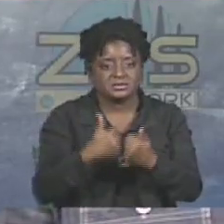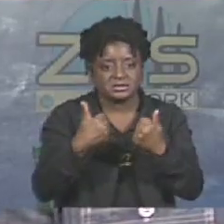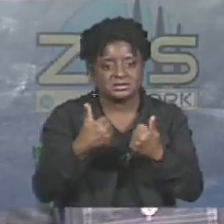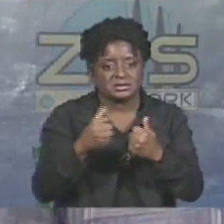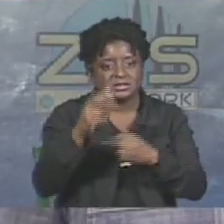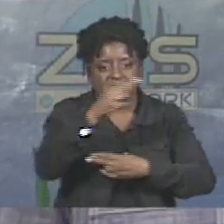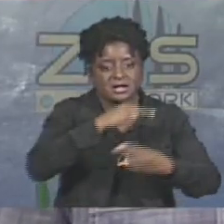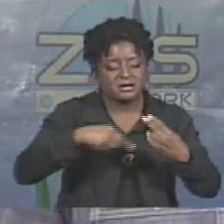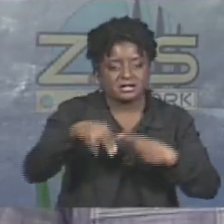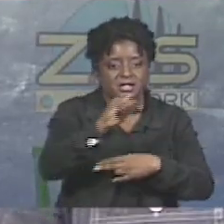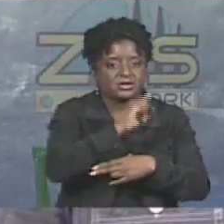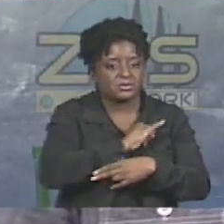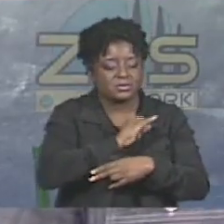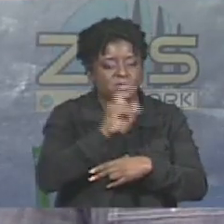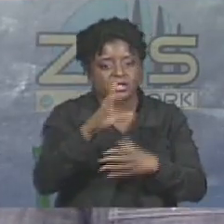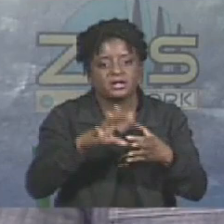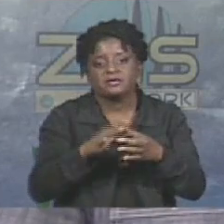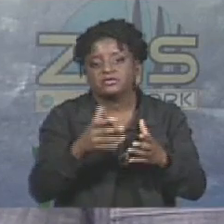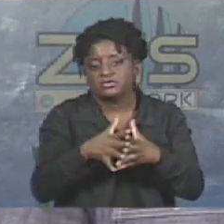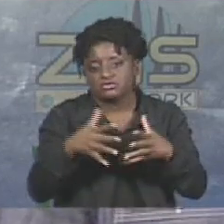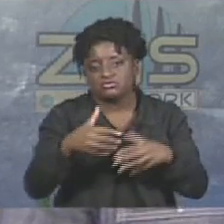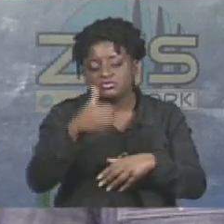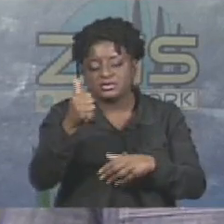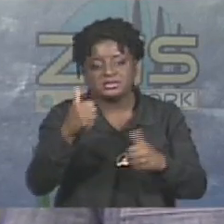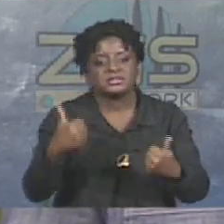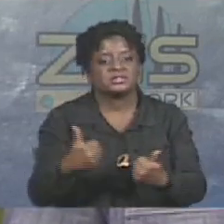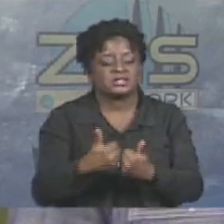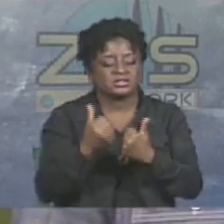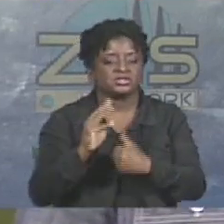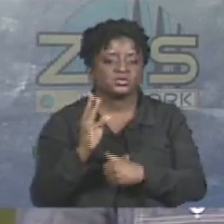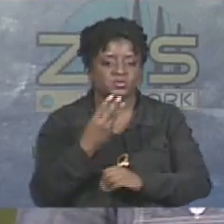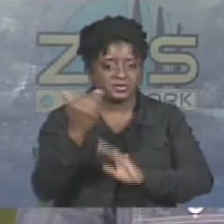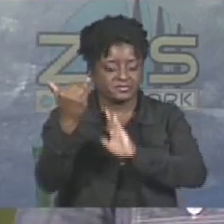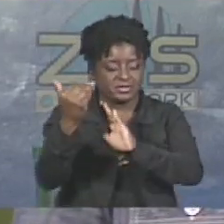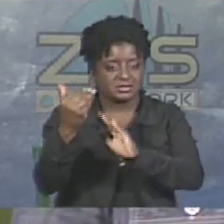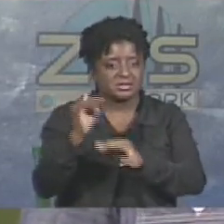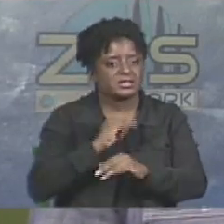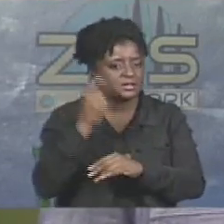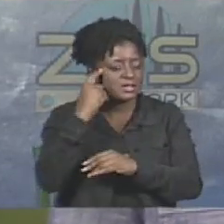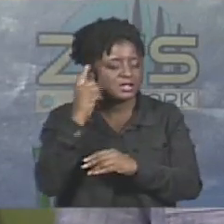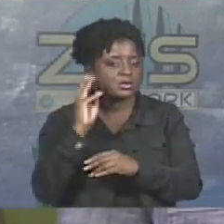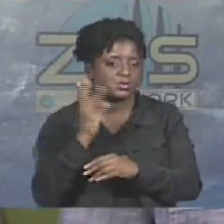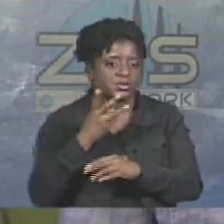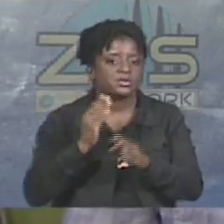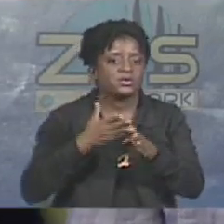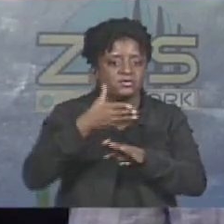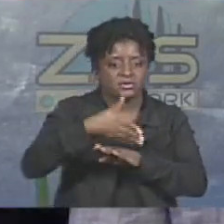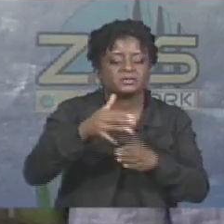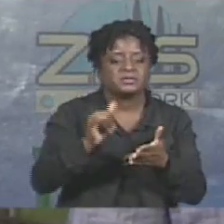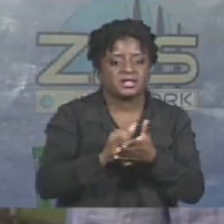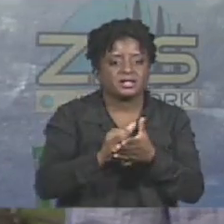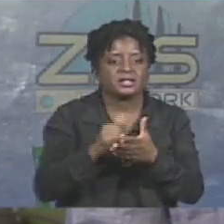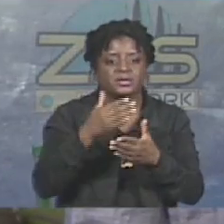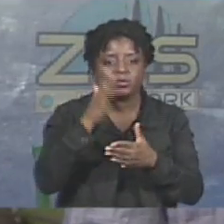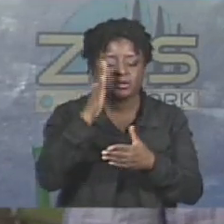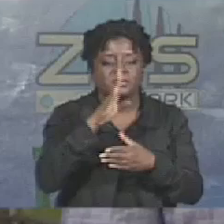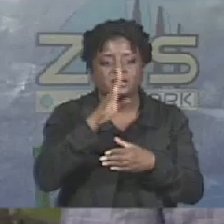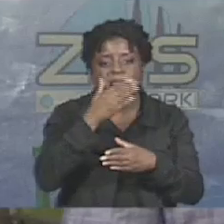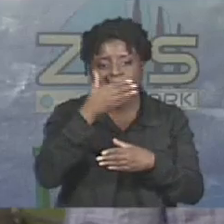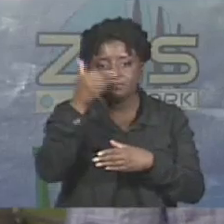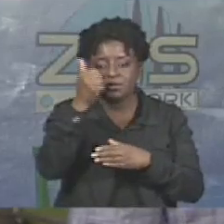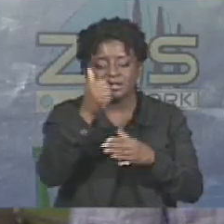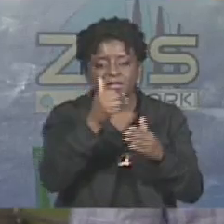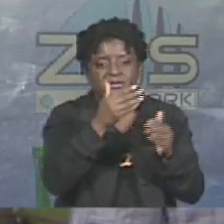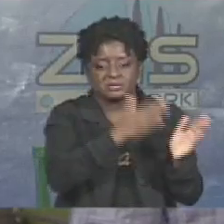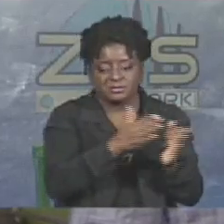Irma was one of the greatest challenges that we faced, and I think we have overcome that, and we'll be better prepared